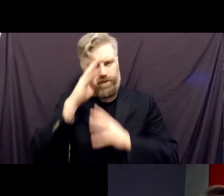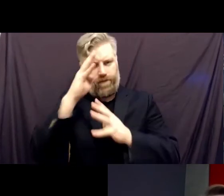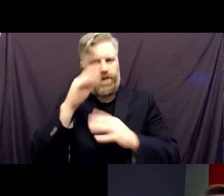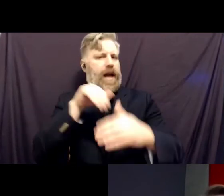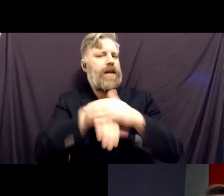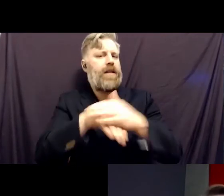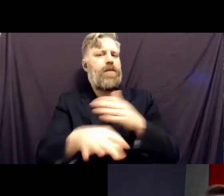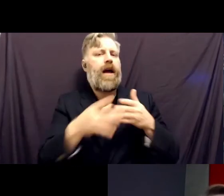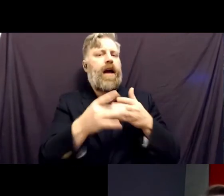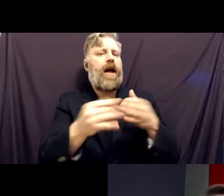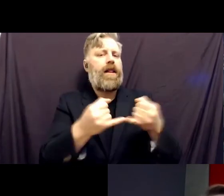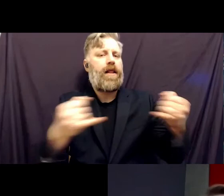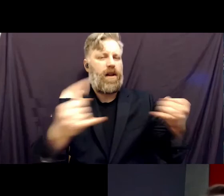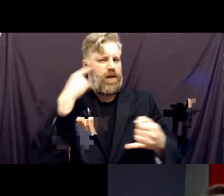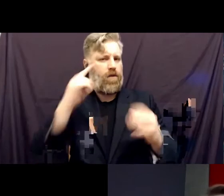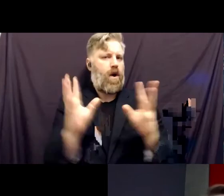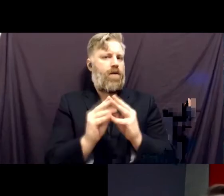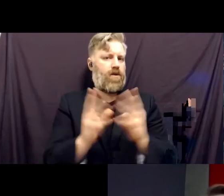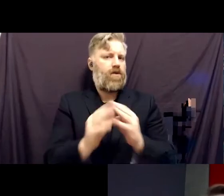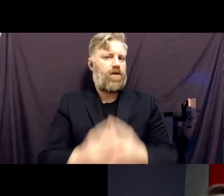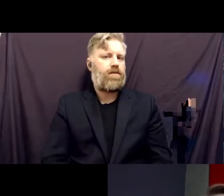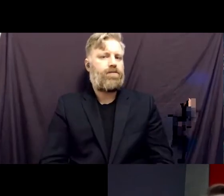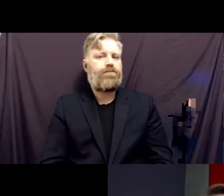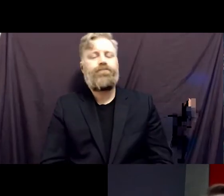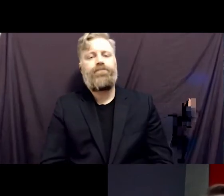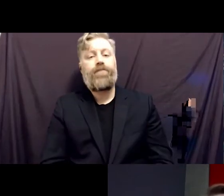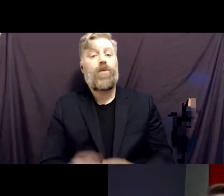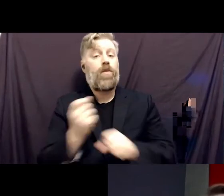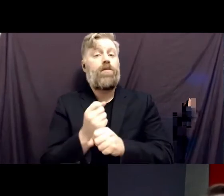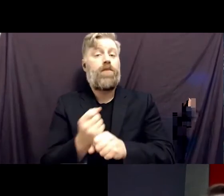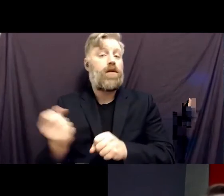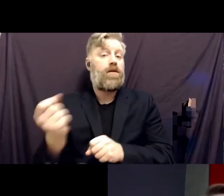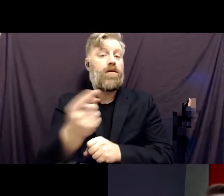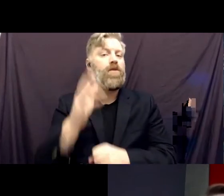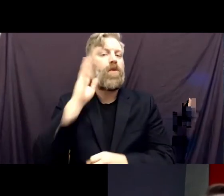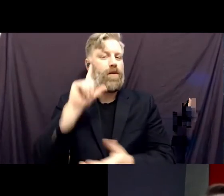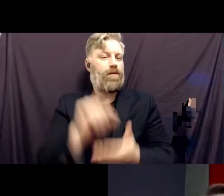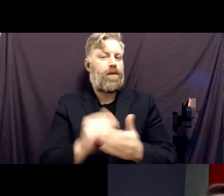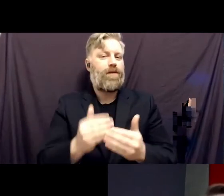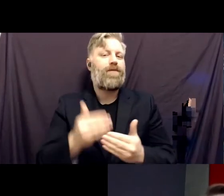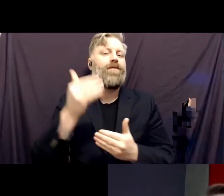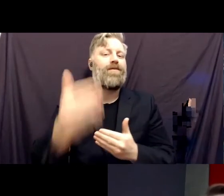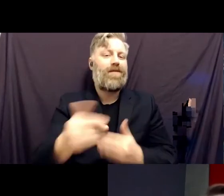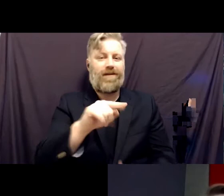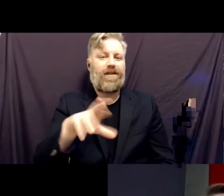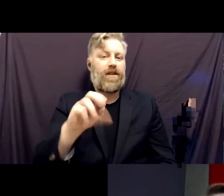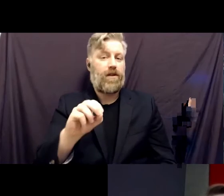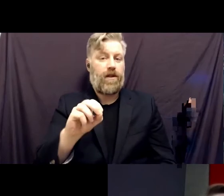for conferences. And next year, we will publish our next Zero Project